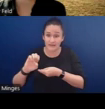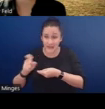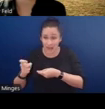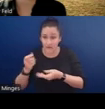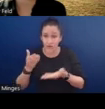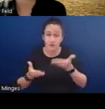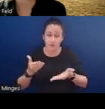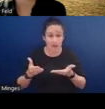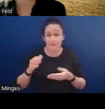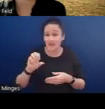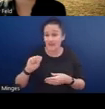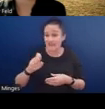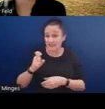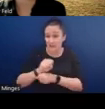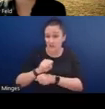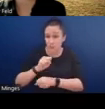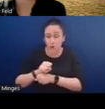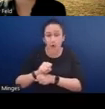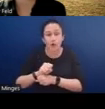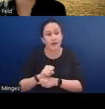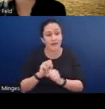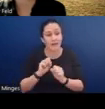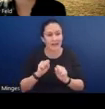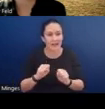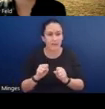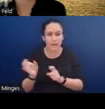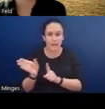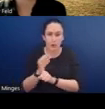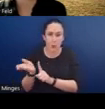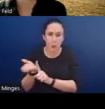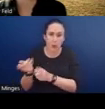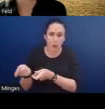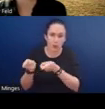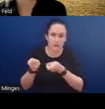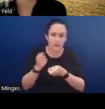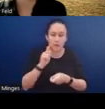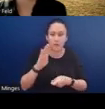be coercive, and in terms of birth control use, in